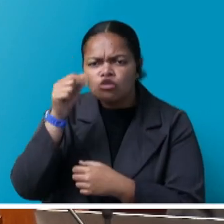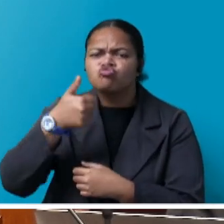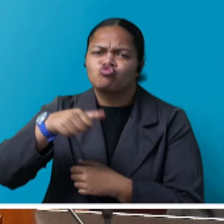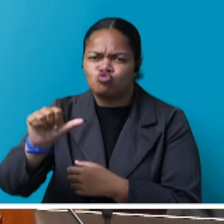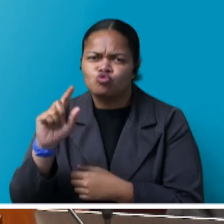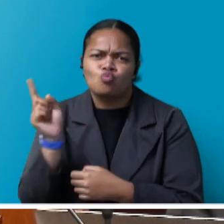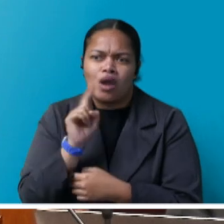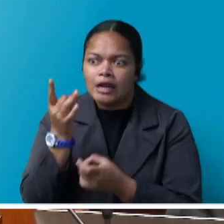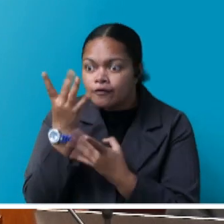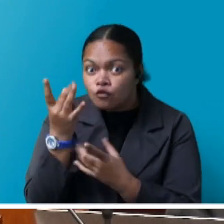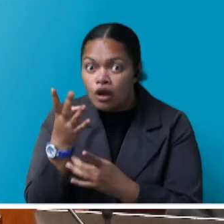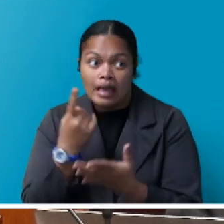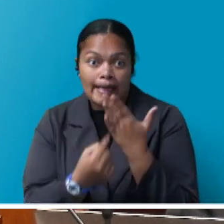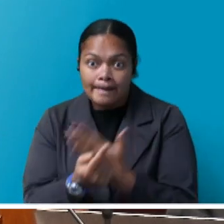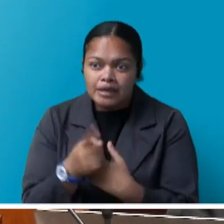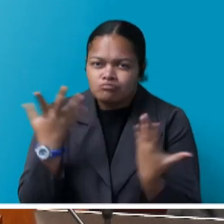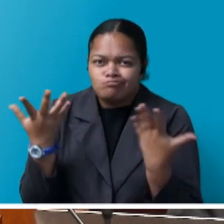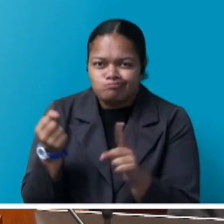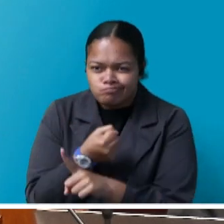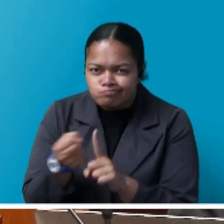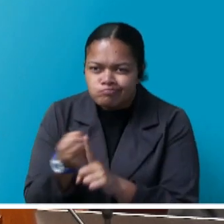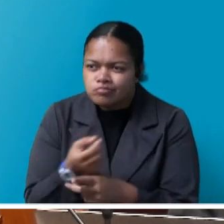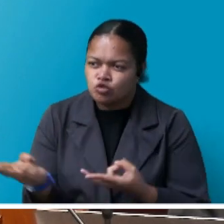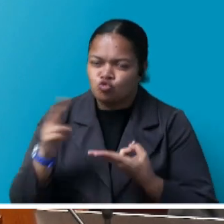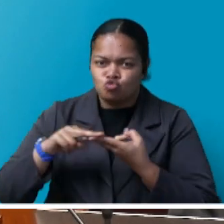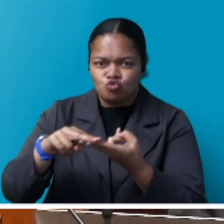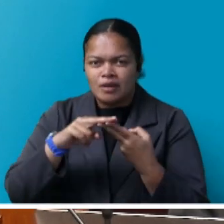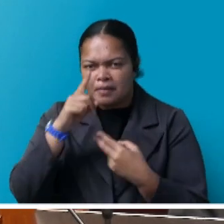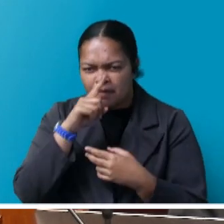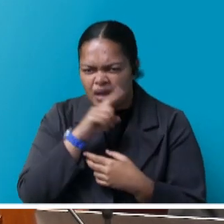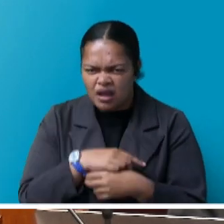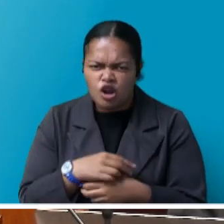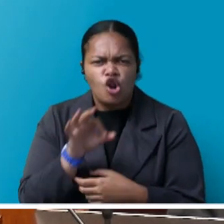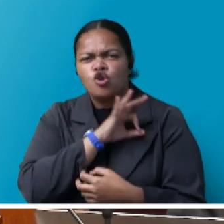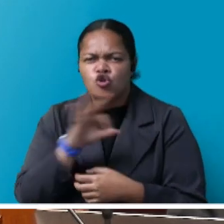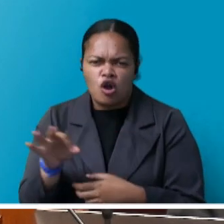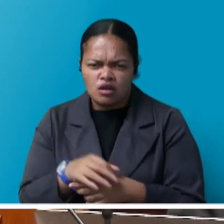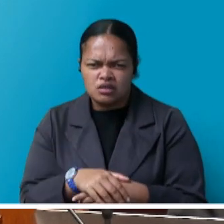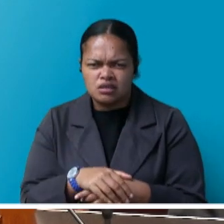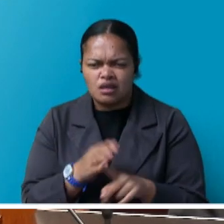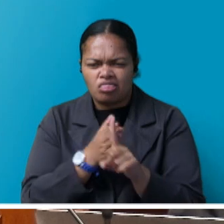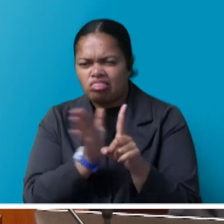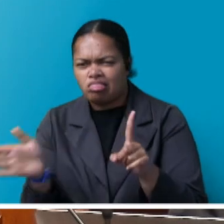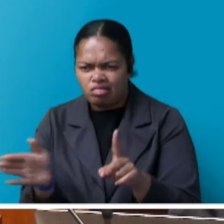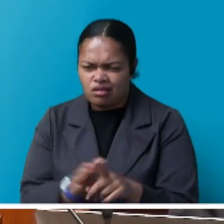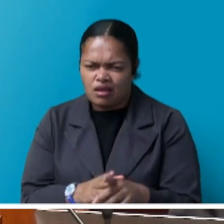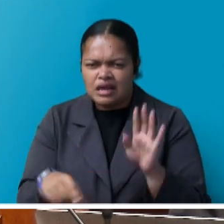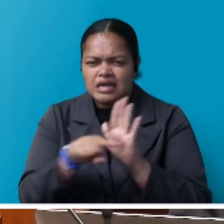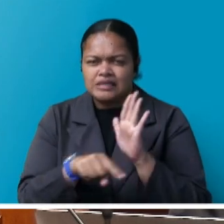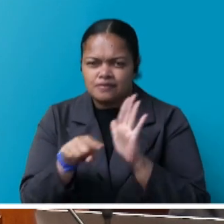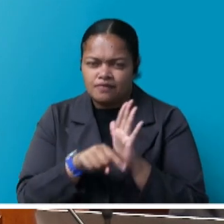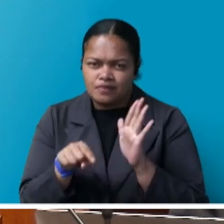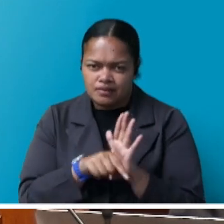inform, educate, and unite our people, rather than to mislead, divide, or create unnecessary tensions within